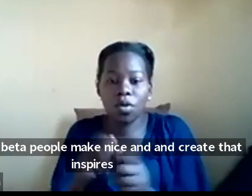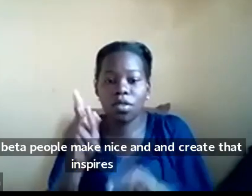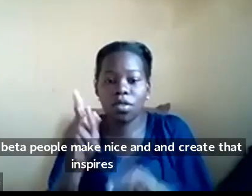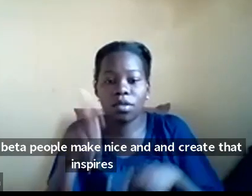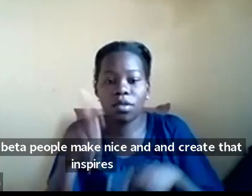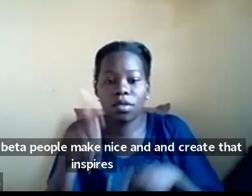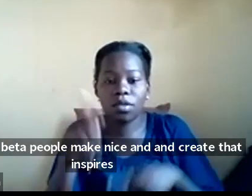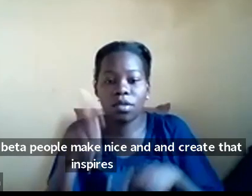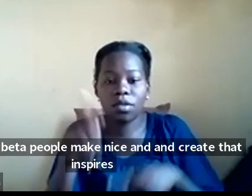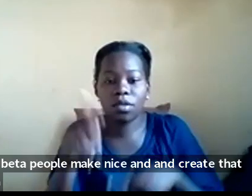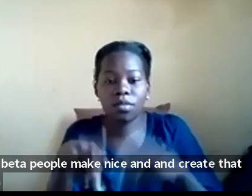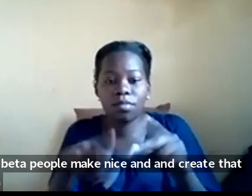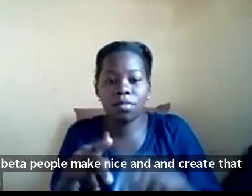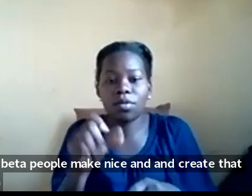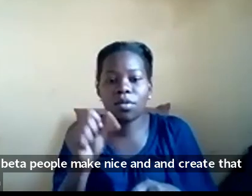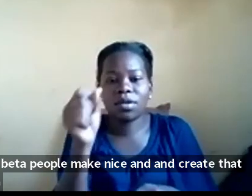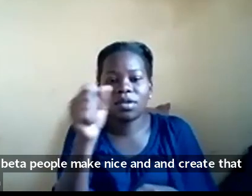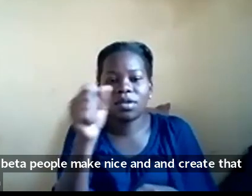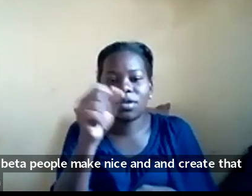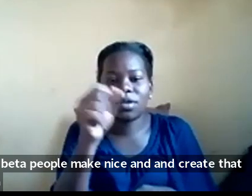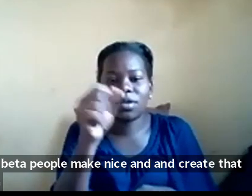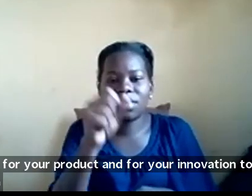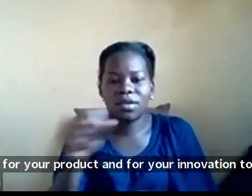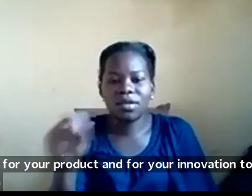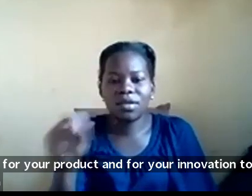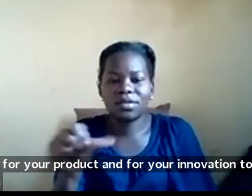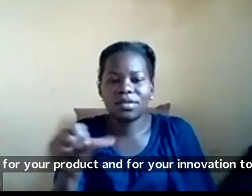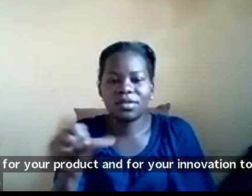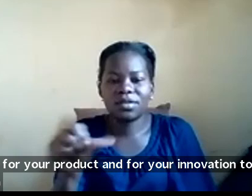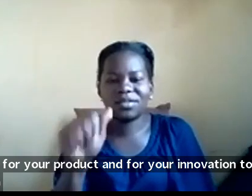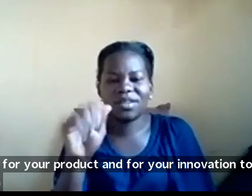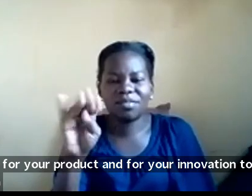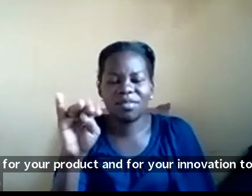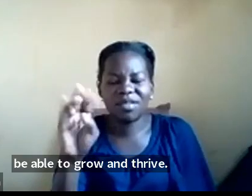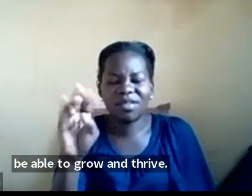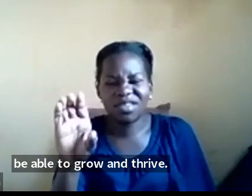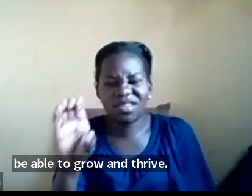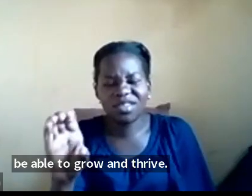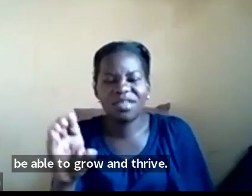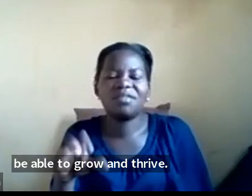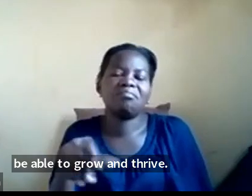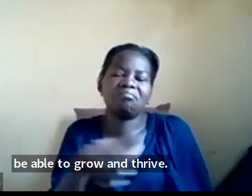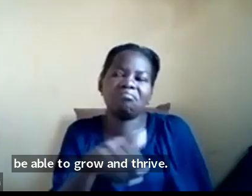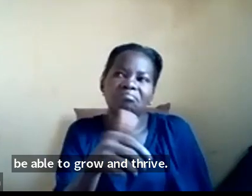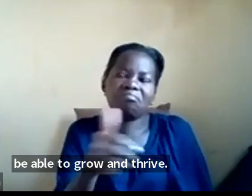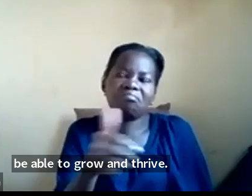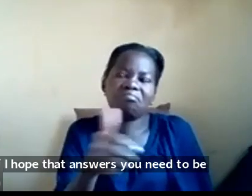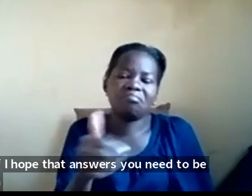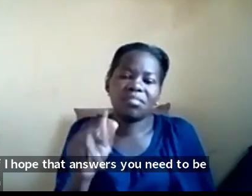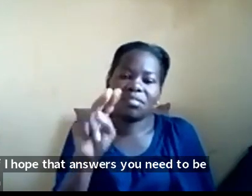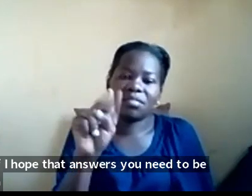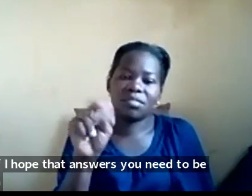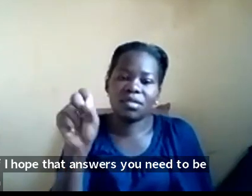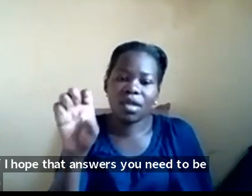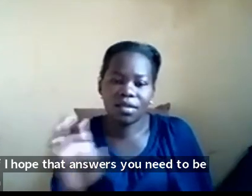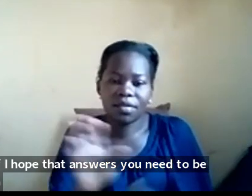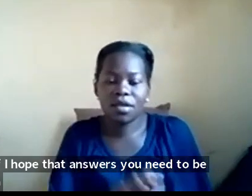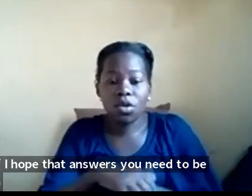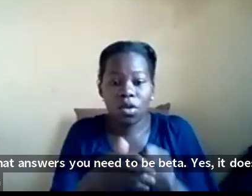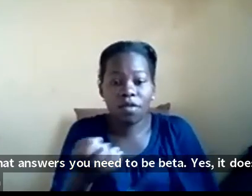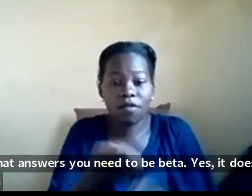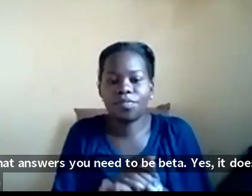able to grow and thrive. So if that, I hope that answers you a little bit better. Yes, it